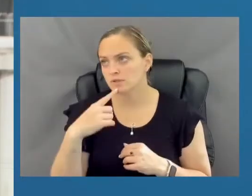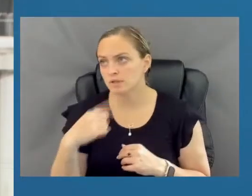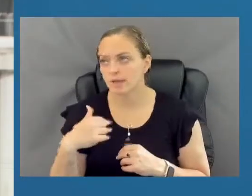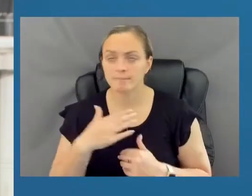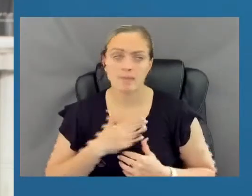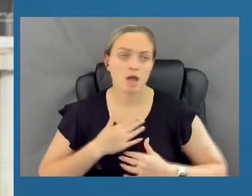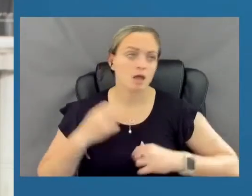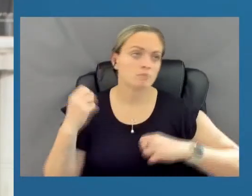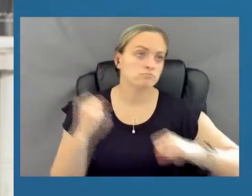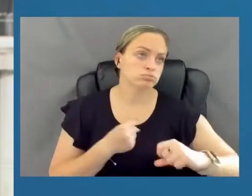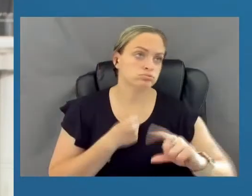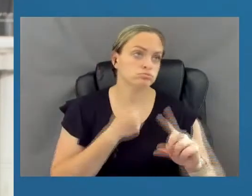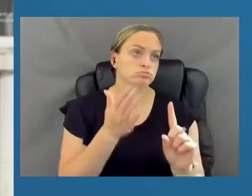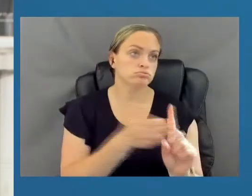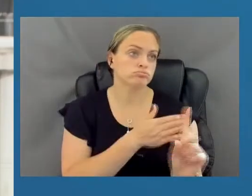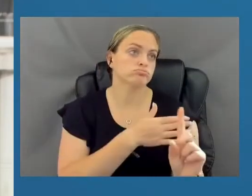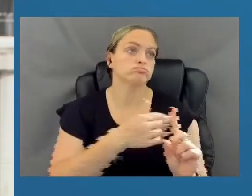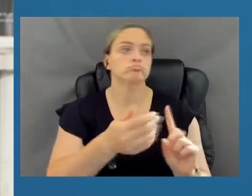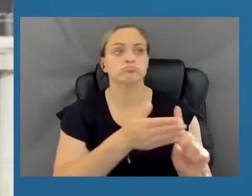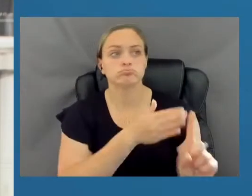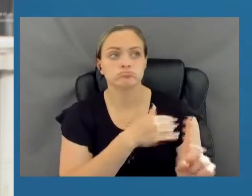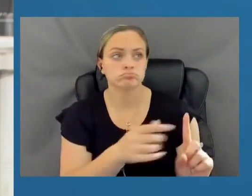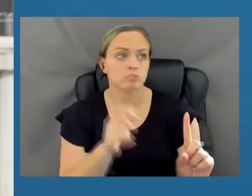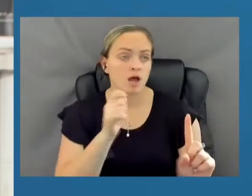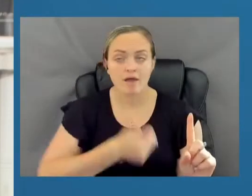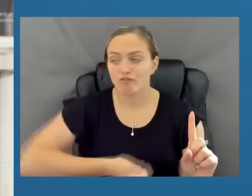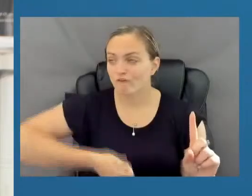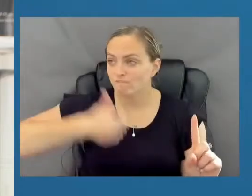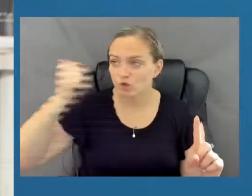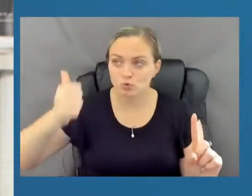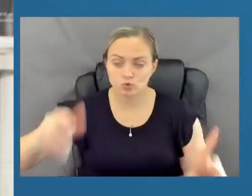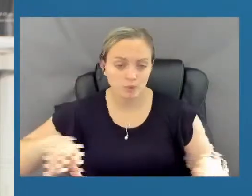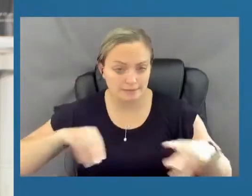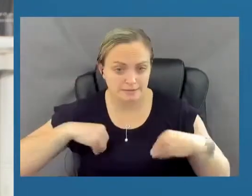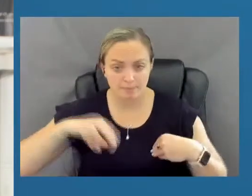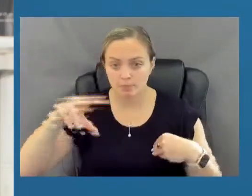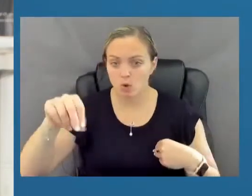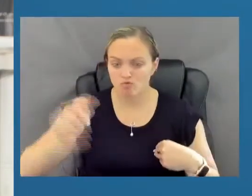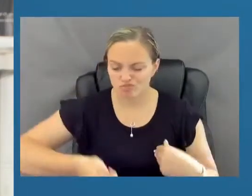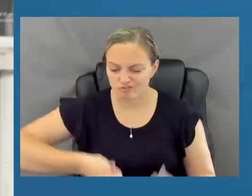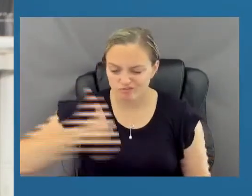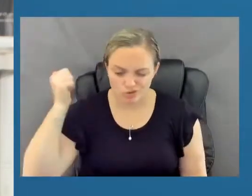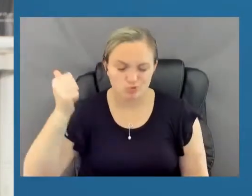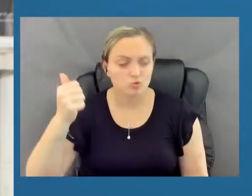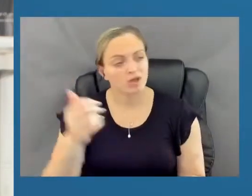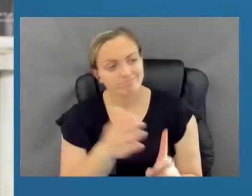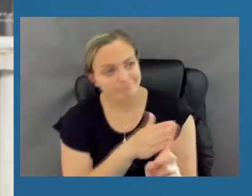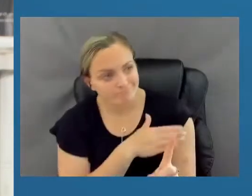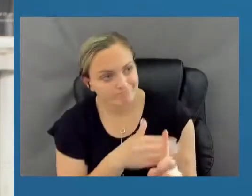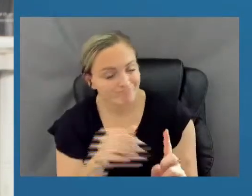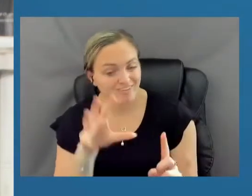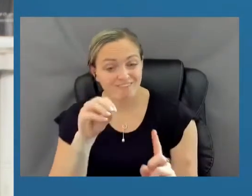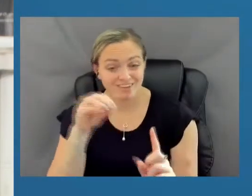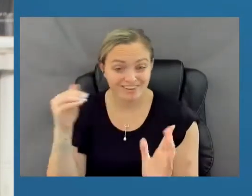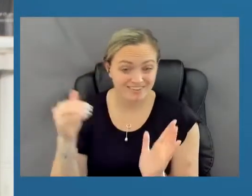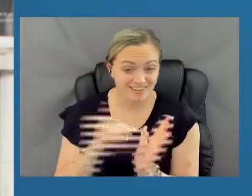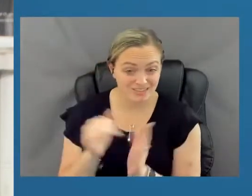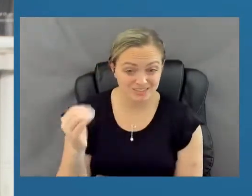that kept them from going to another state. I would not take no for an answer. We won them over. 50,000